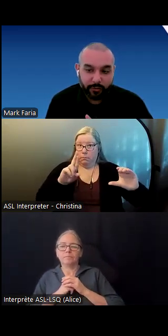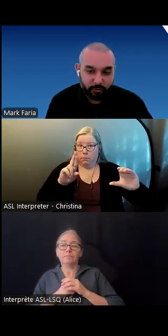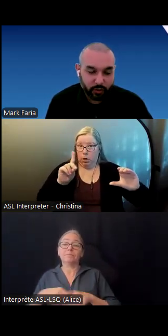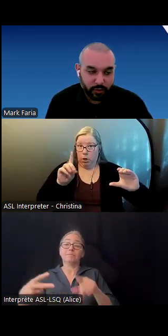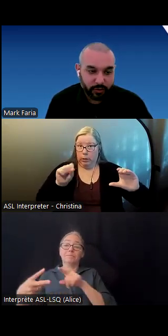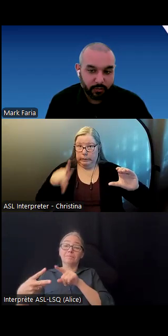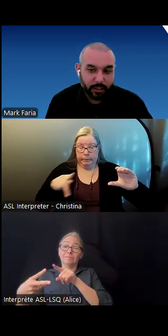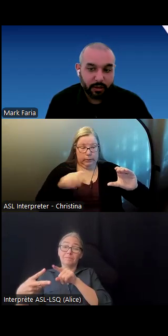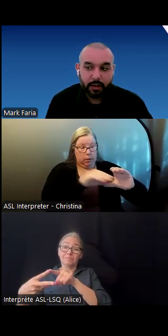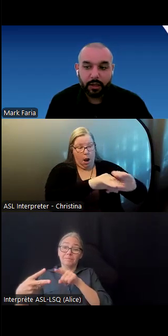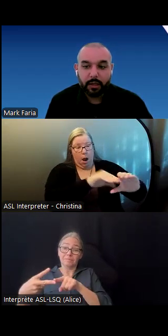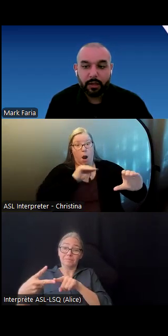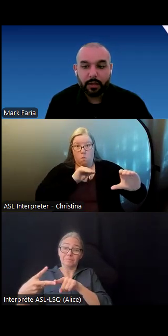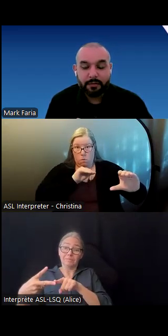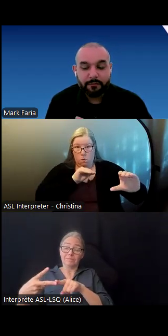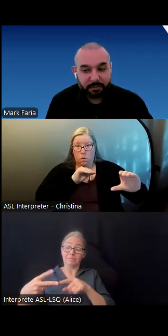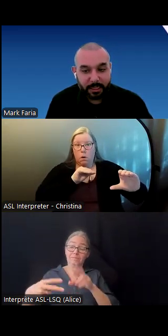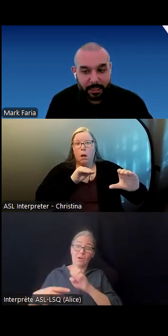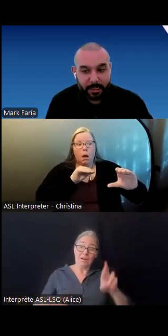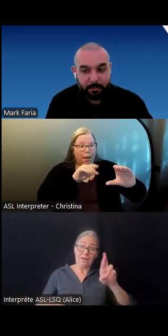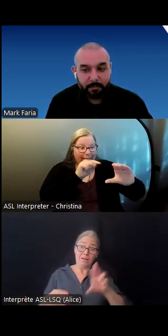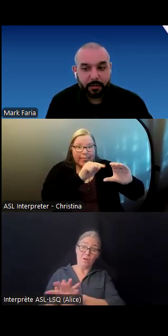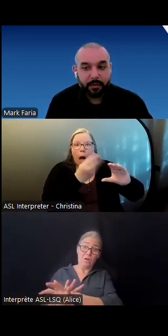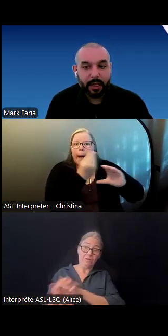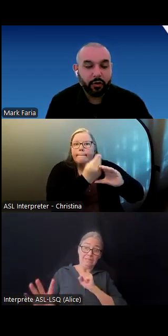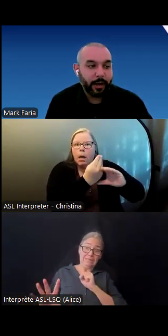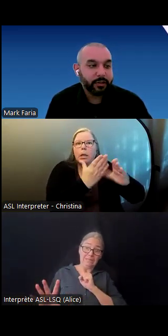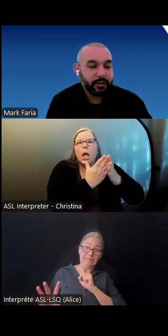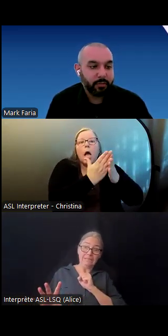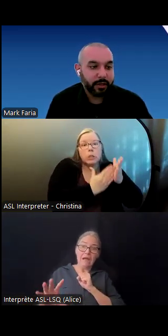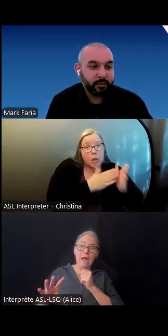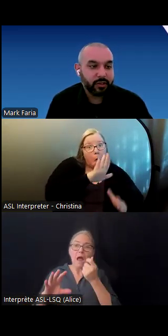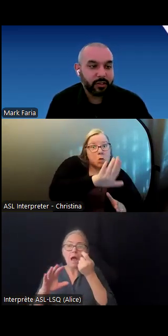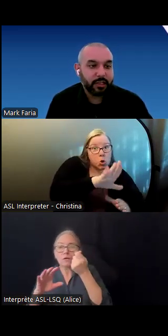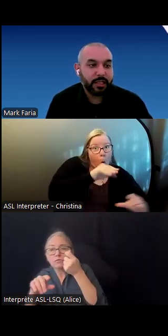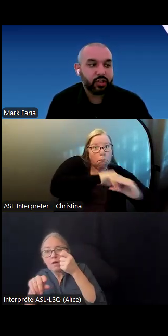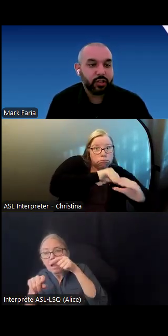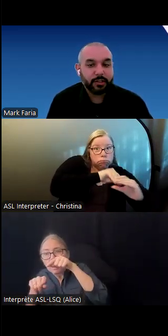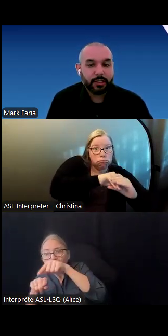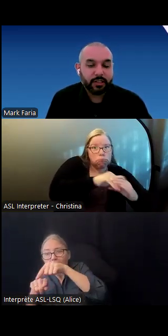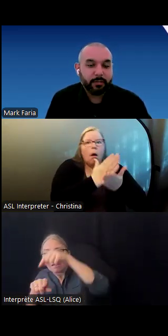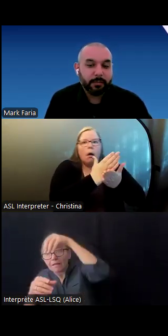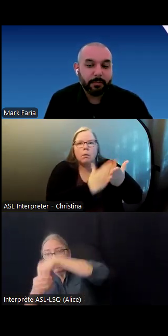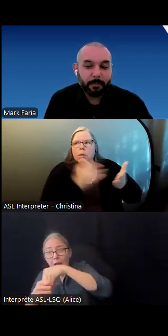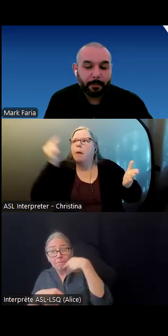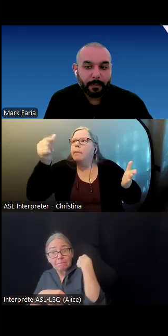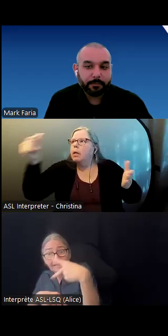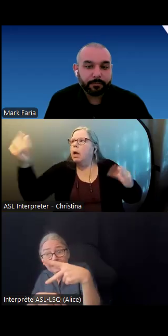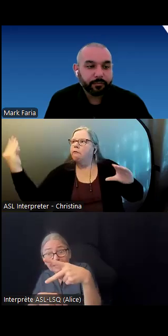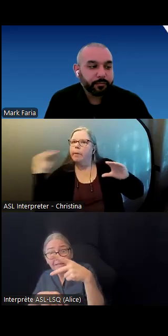your contributions that you did, investment income, and the grants and the bonds, which is the CDSG and CDSB.